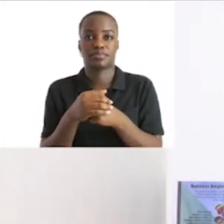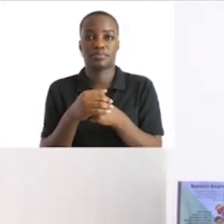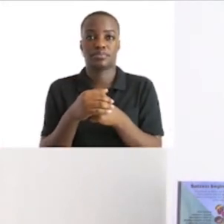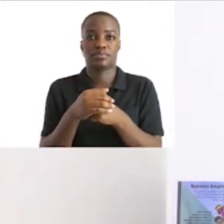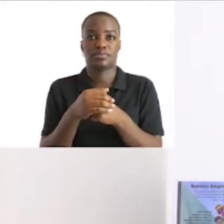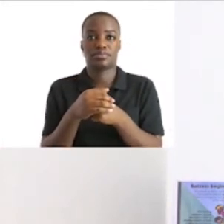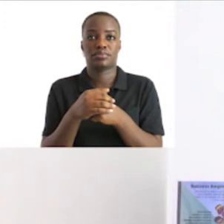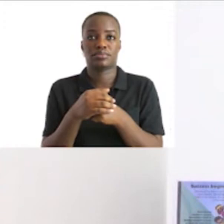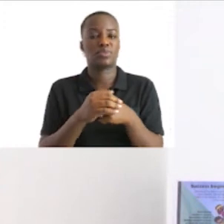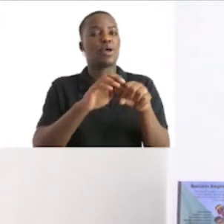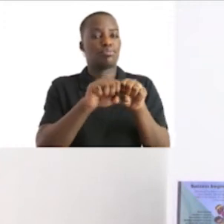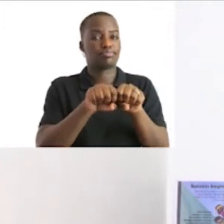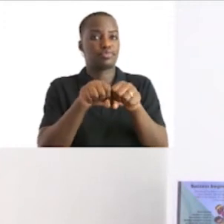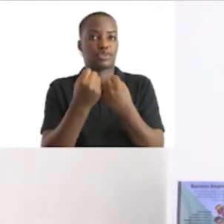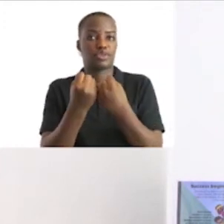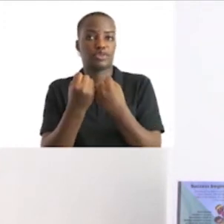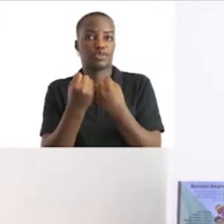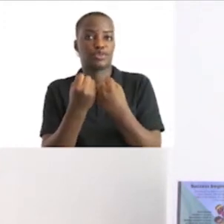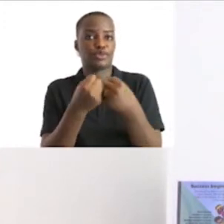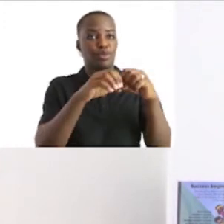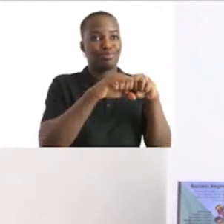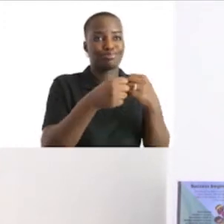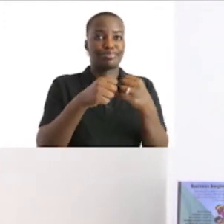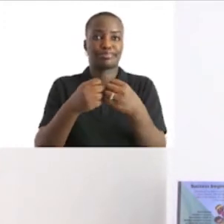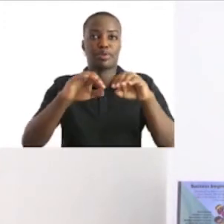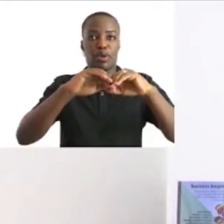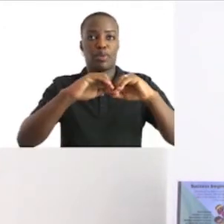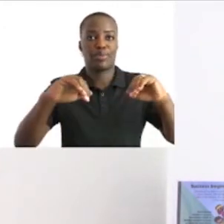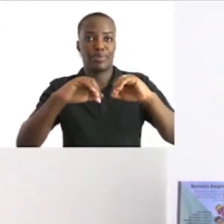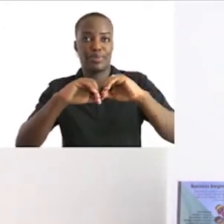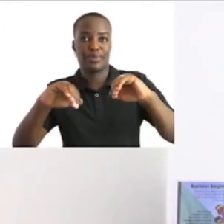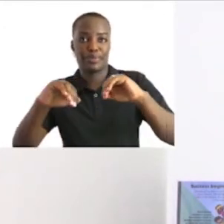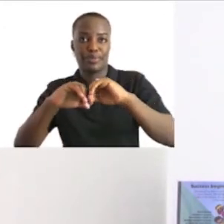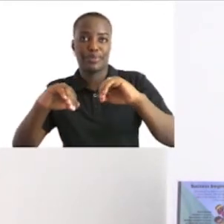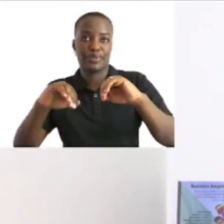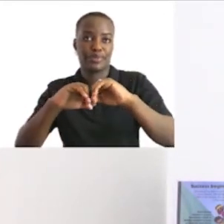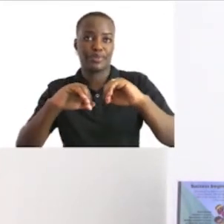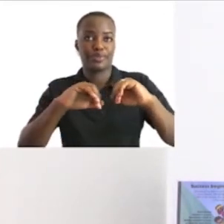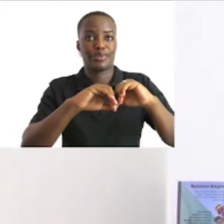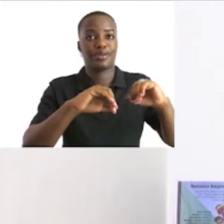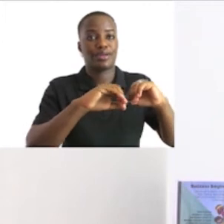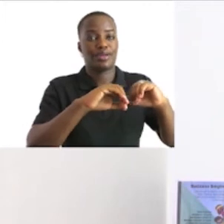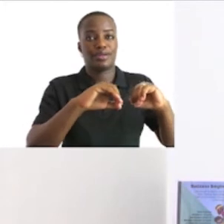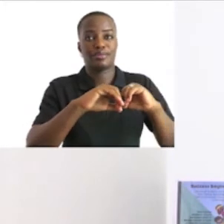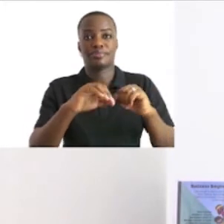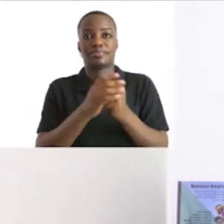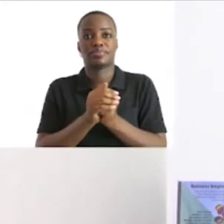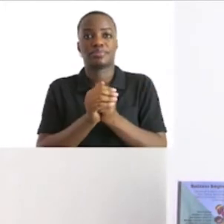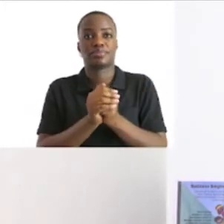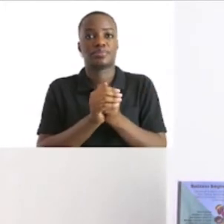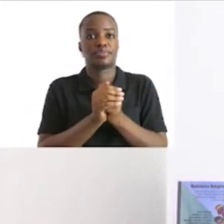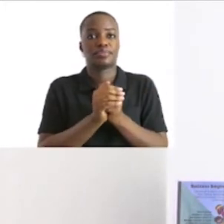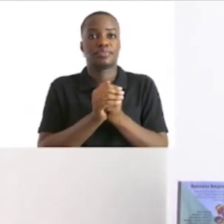So we have decomposed these 2 numbers. These two digits, we have removed them